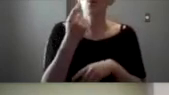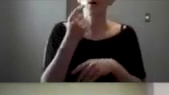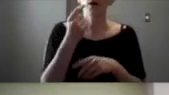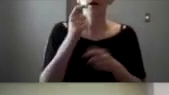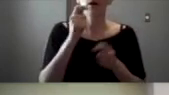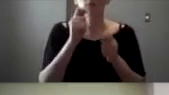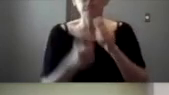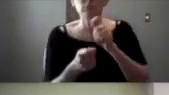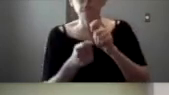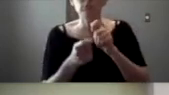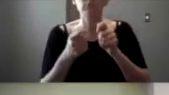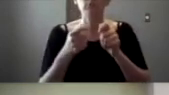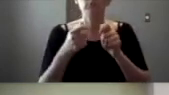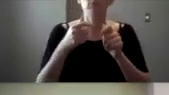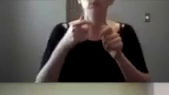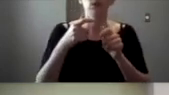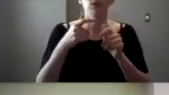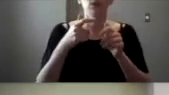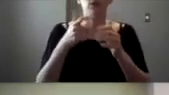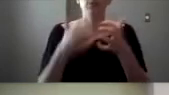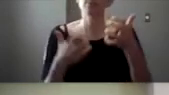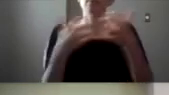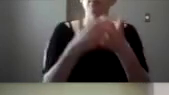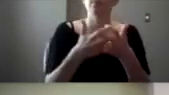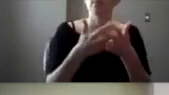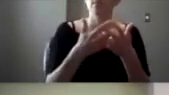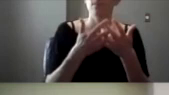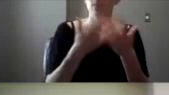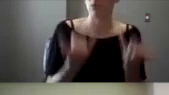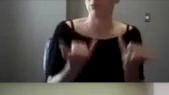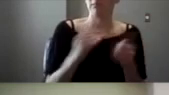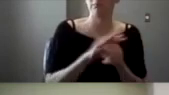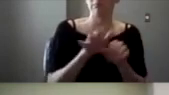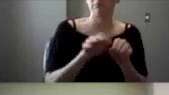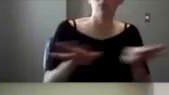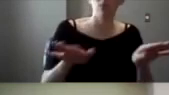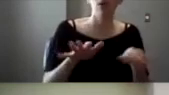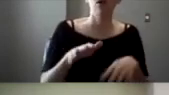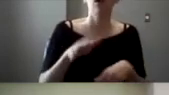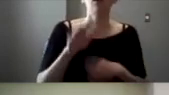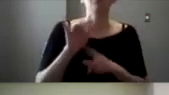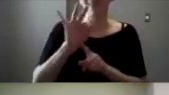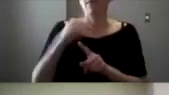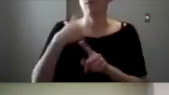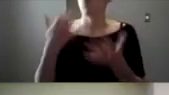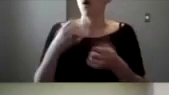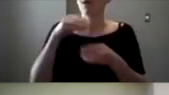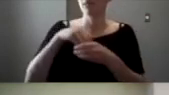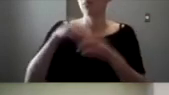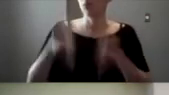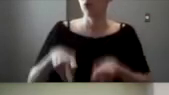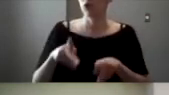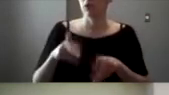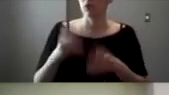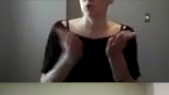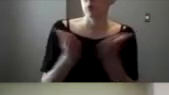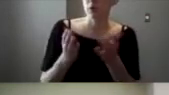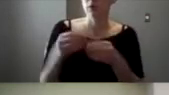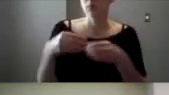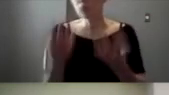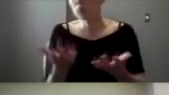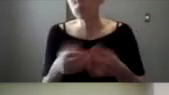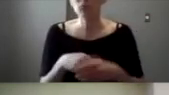in regard to doing in-person services, particularly as they relate to IUD placements and